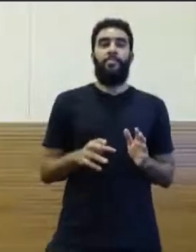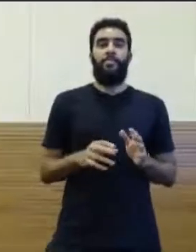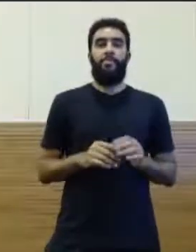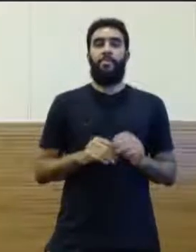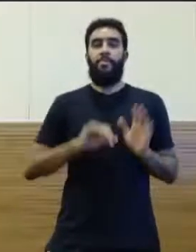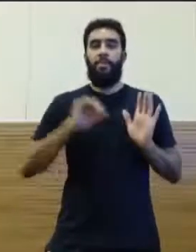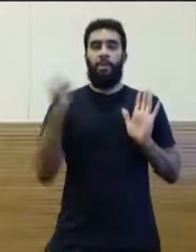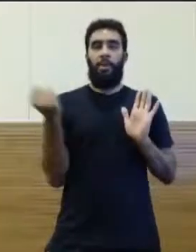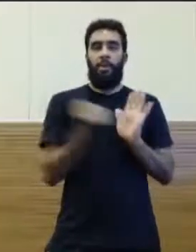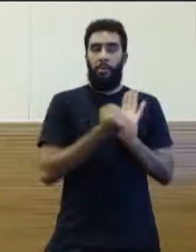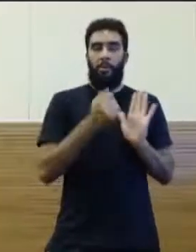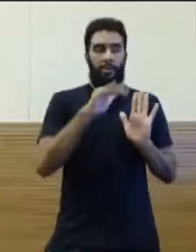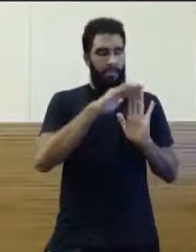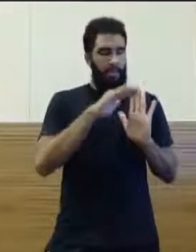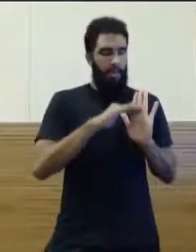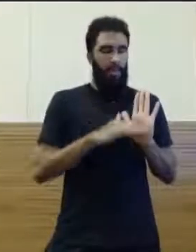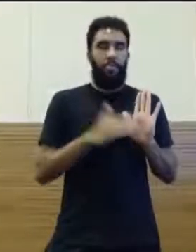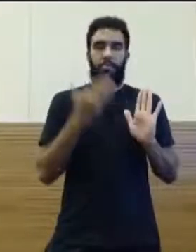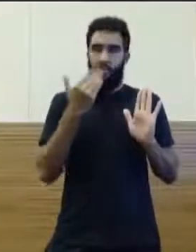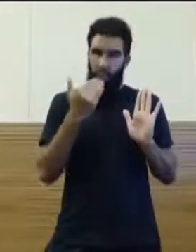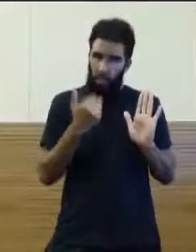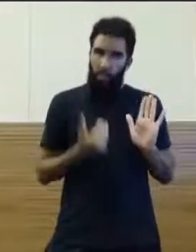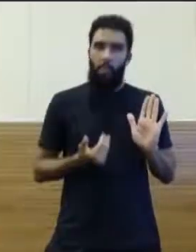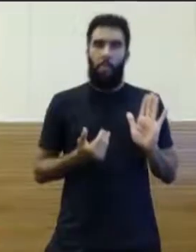As regards labeling,